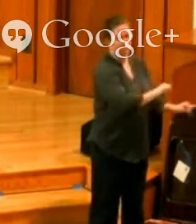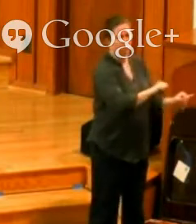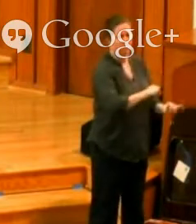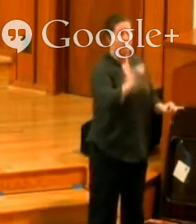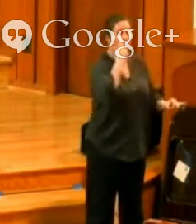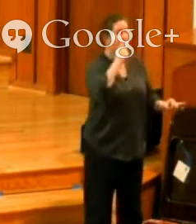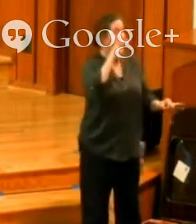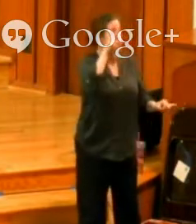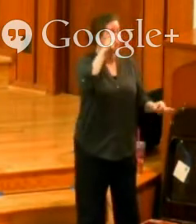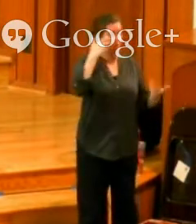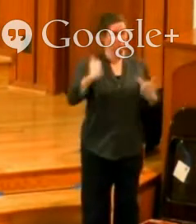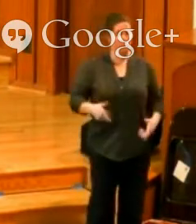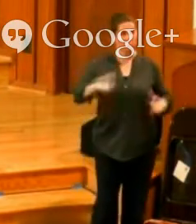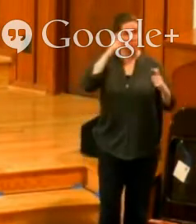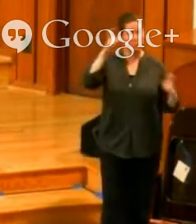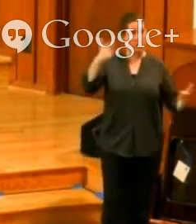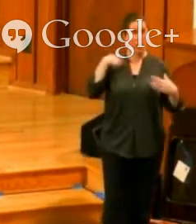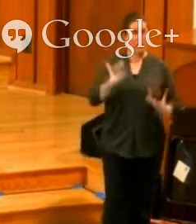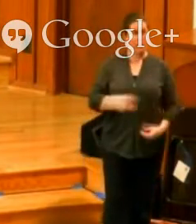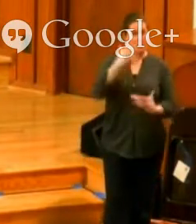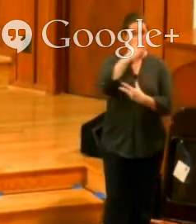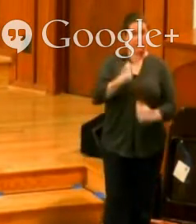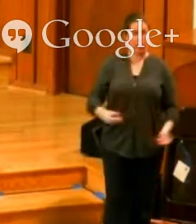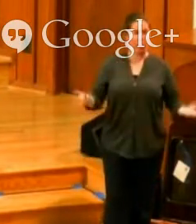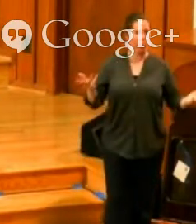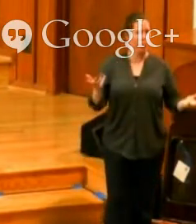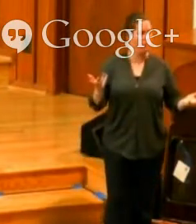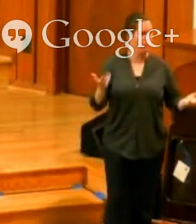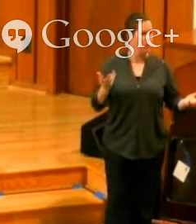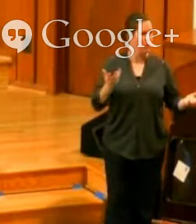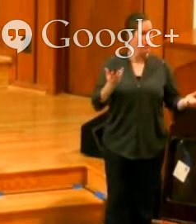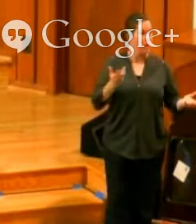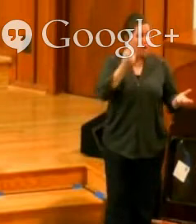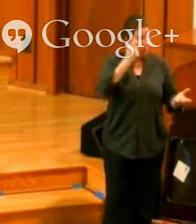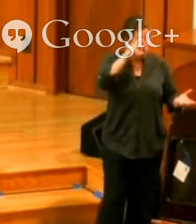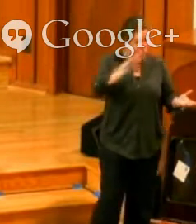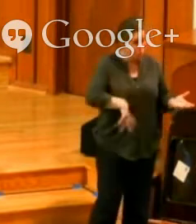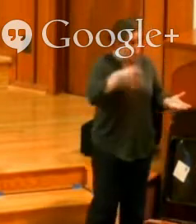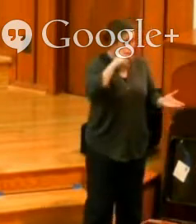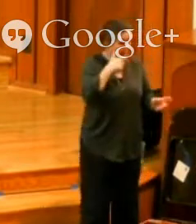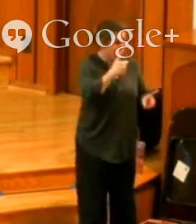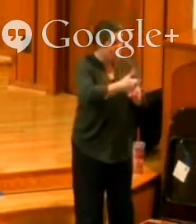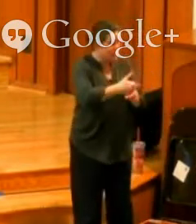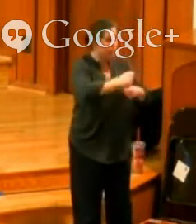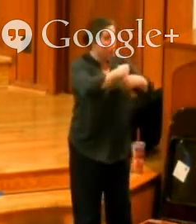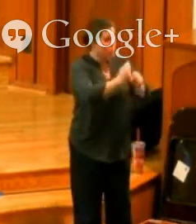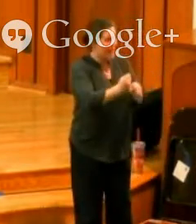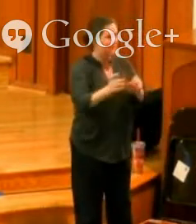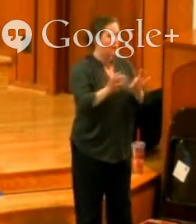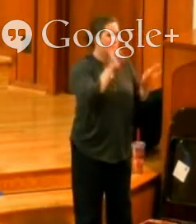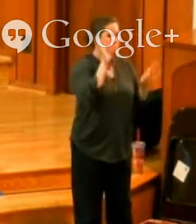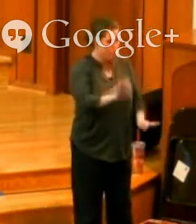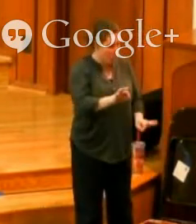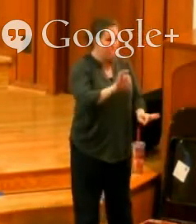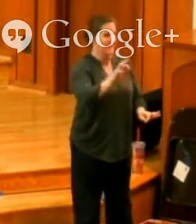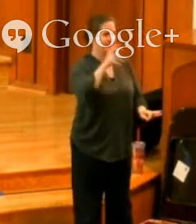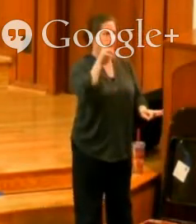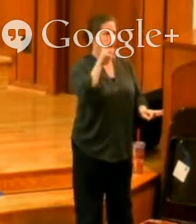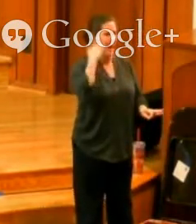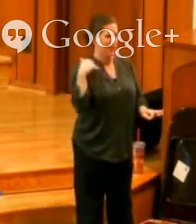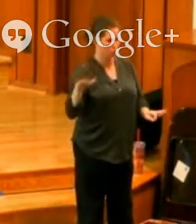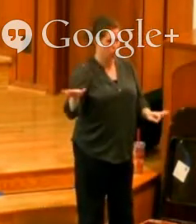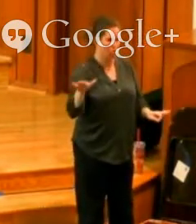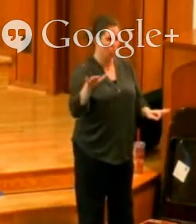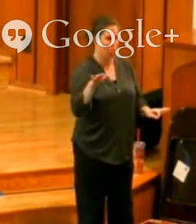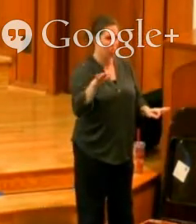to be beautiful because he was actually created as a perfect angel. Did you know that? Lucifer was created as a perfect being,